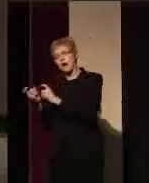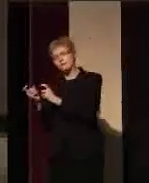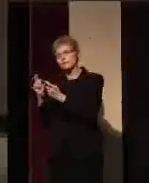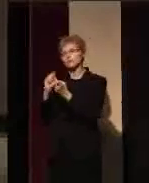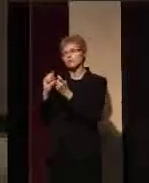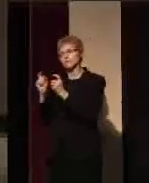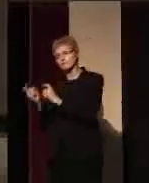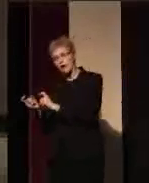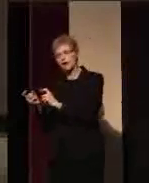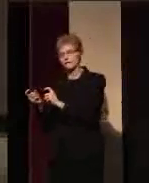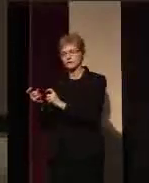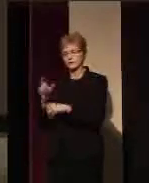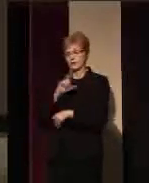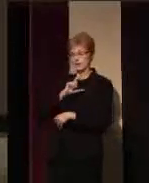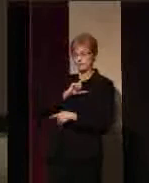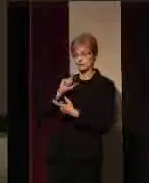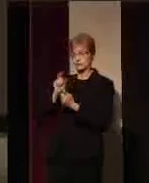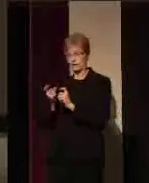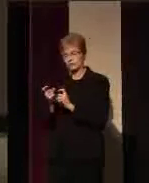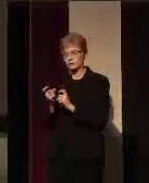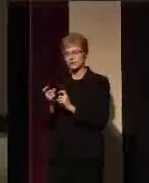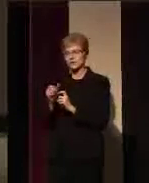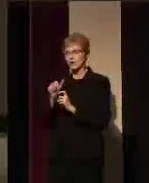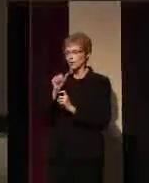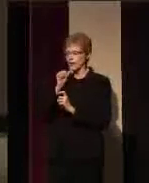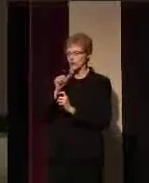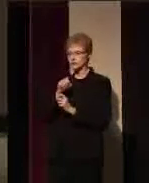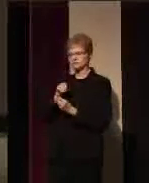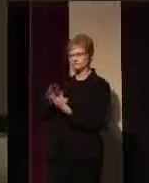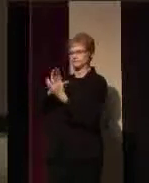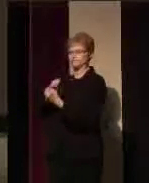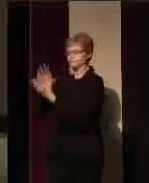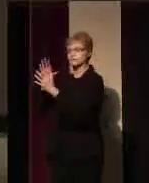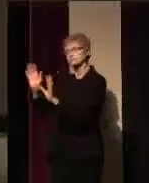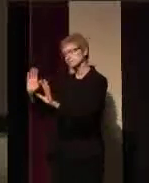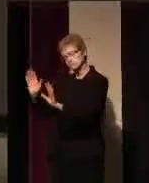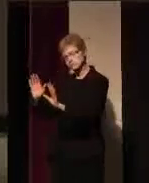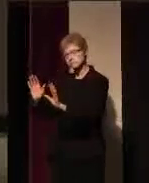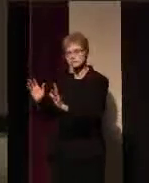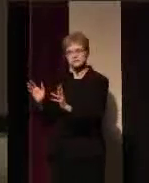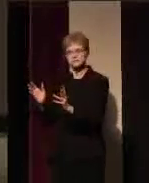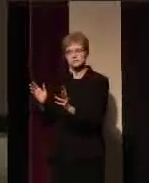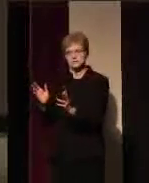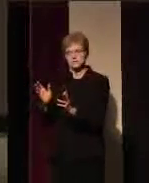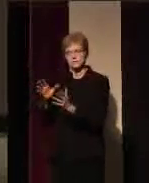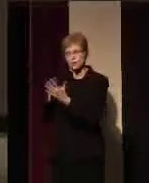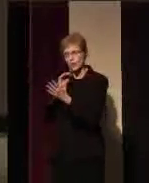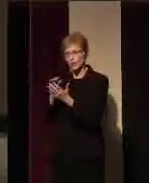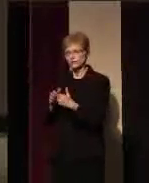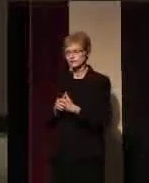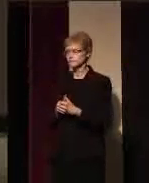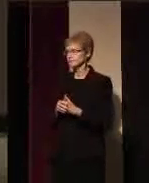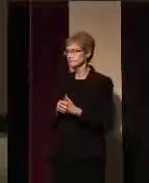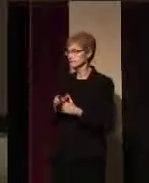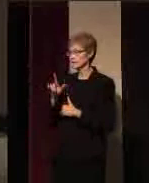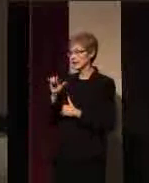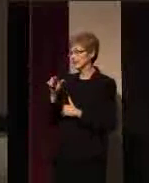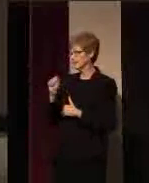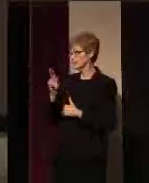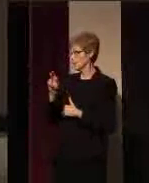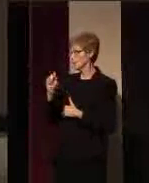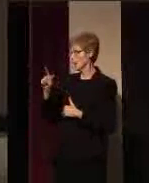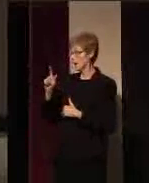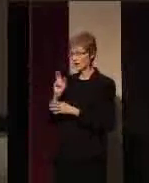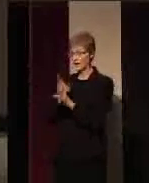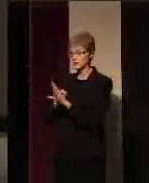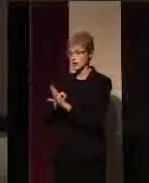we are evolving in law enforcement not to escalate things. Right, right. And Lisa, look, can I jump in right quick? Because